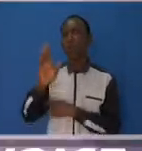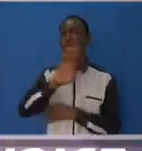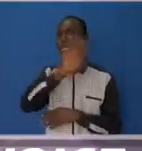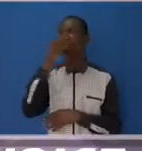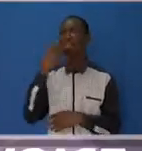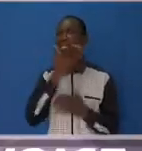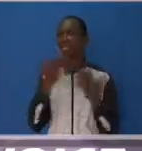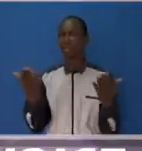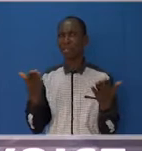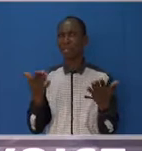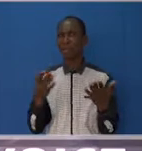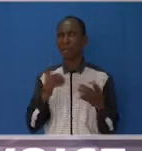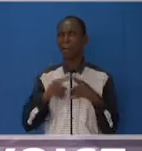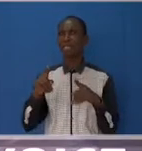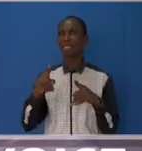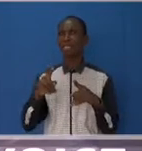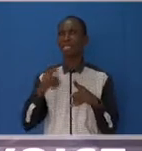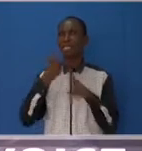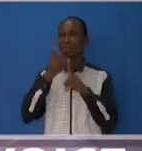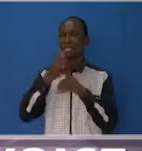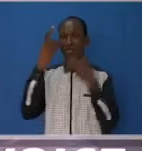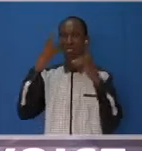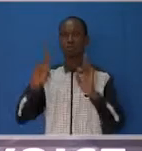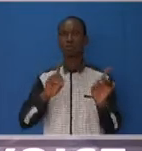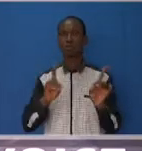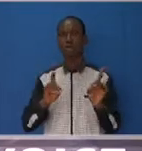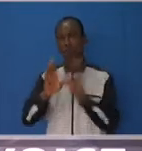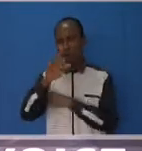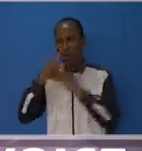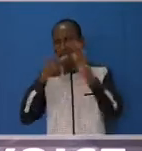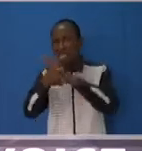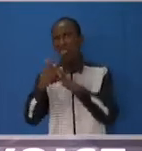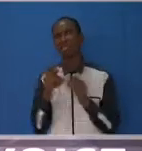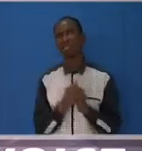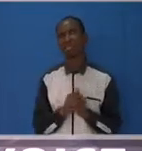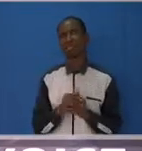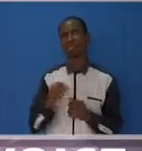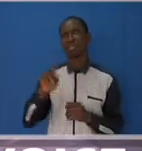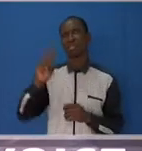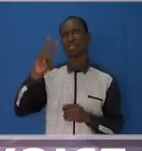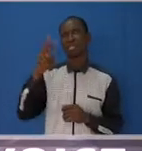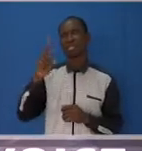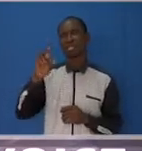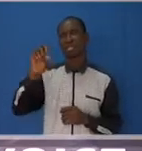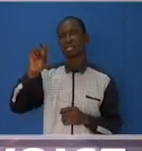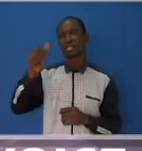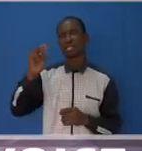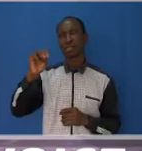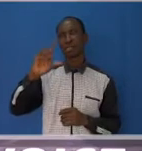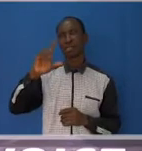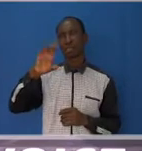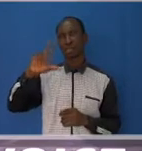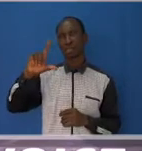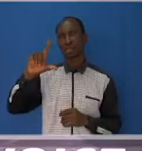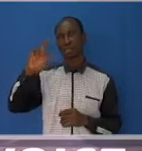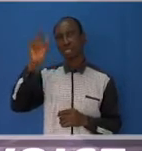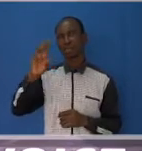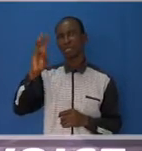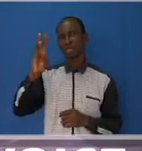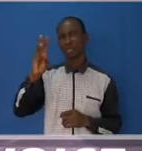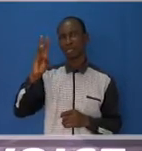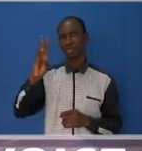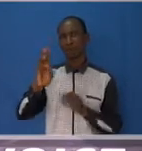of a high priest in Israel in 2 Samuel chapter 6. He held the ark of God, protecting it from falling from the